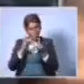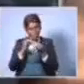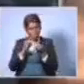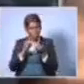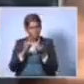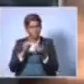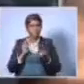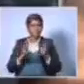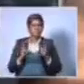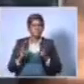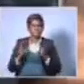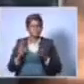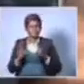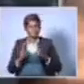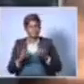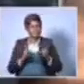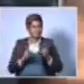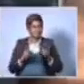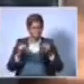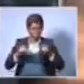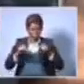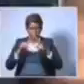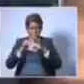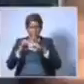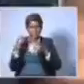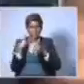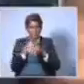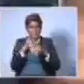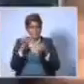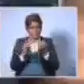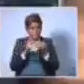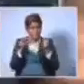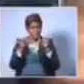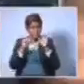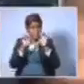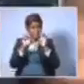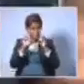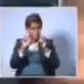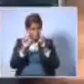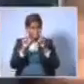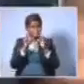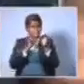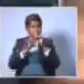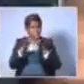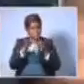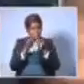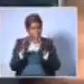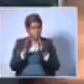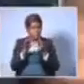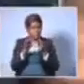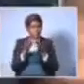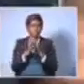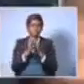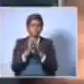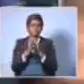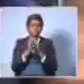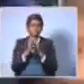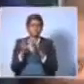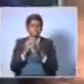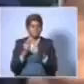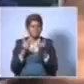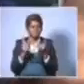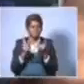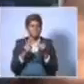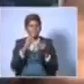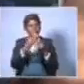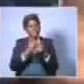about. We were in this house, Madam Speaker, when a question was raised, they were told, wait for our budget. We are so many